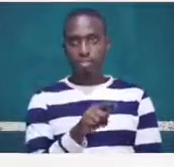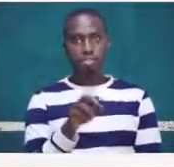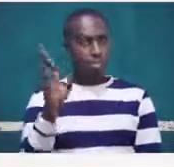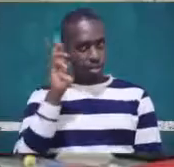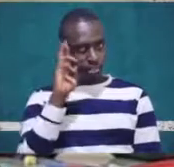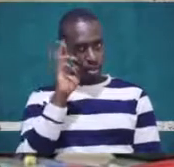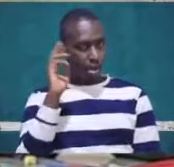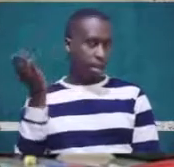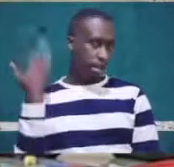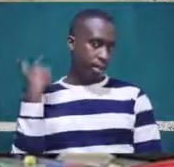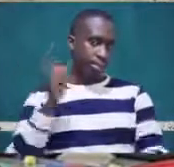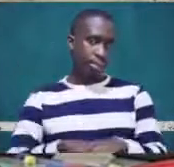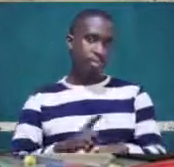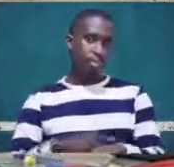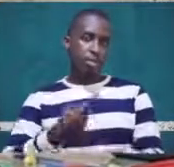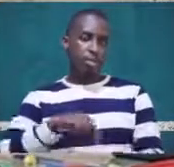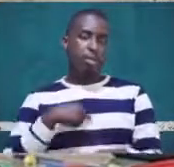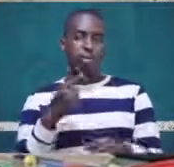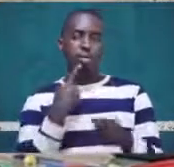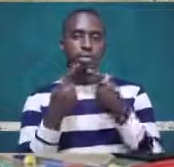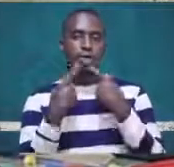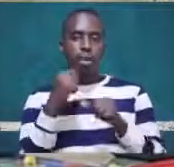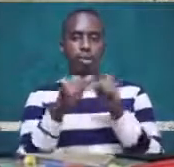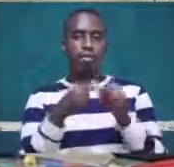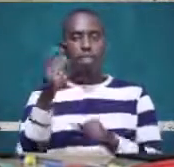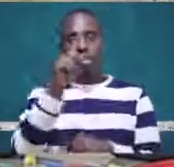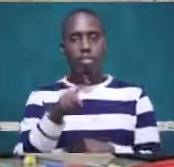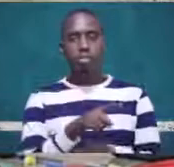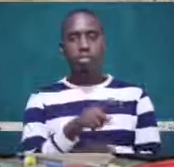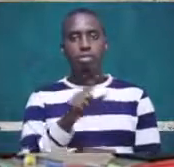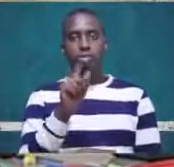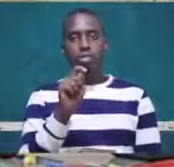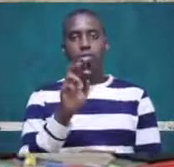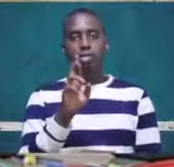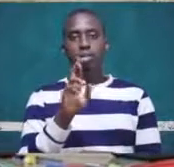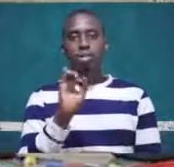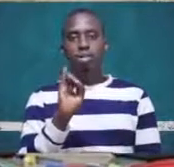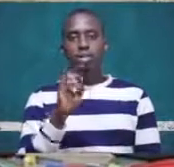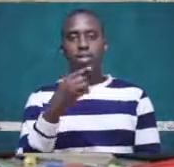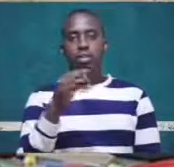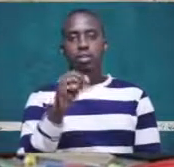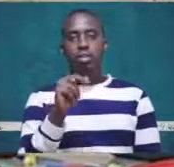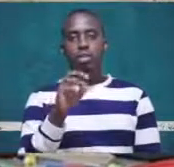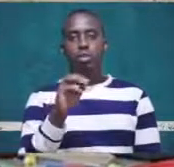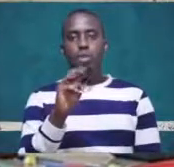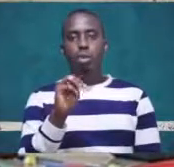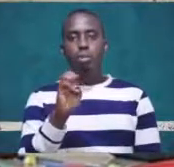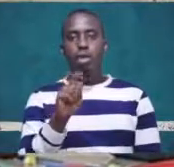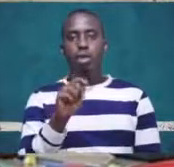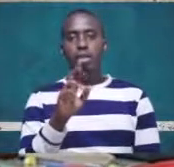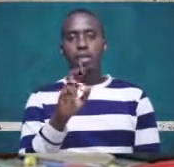time we were dealing with integral of trigonometric function.